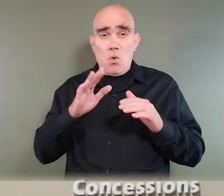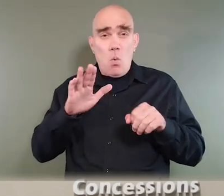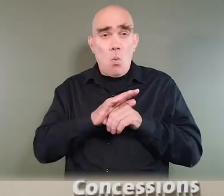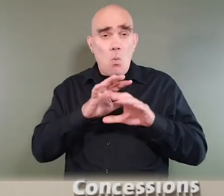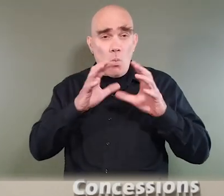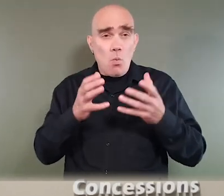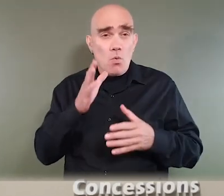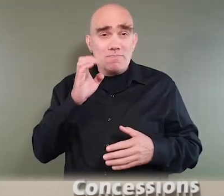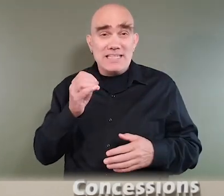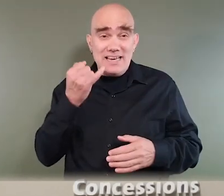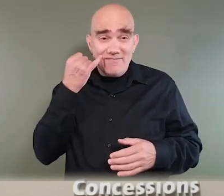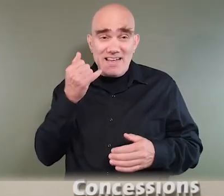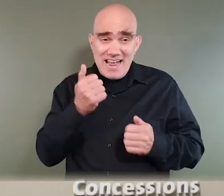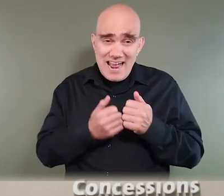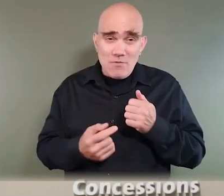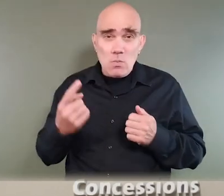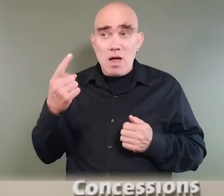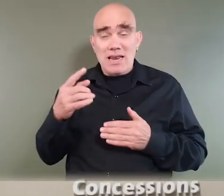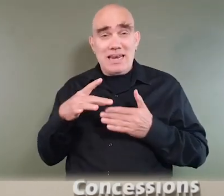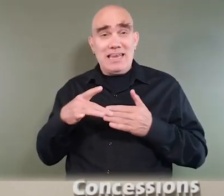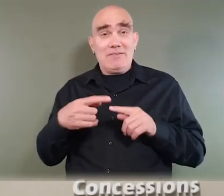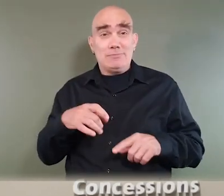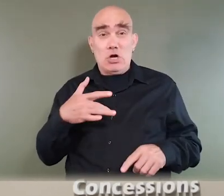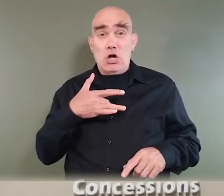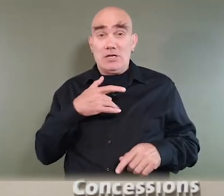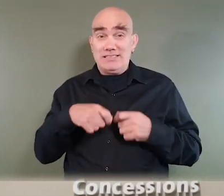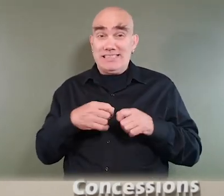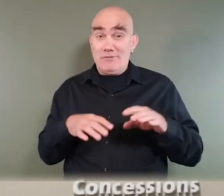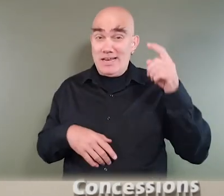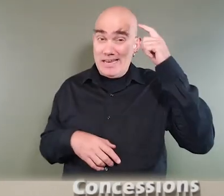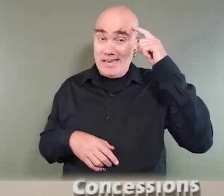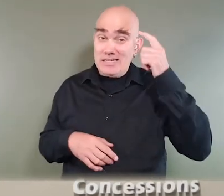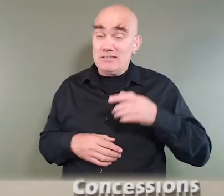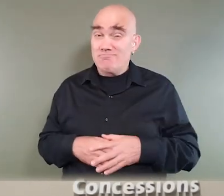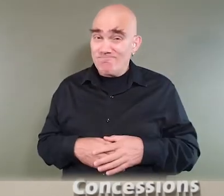everybody led from the heart instead of the head.